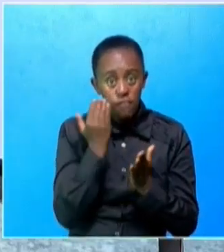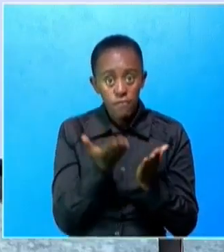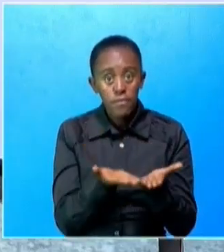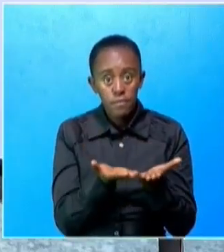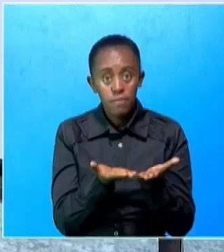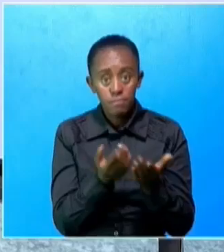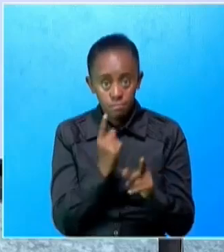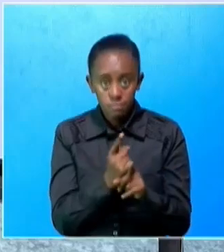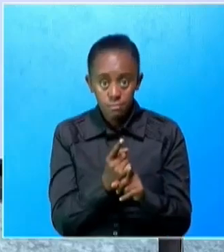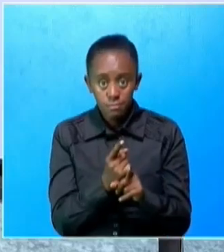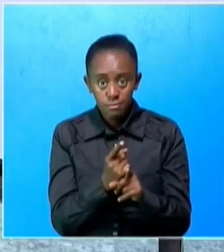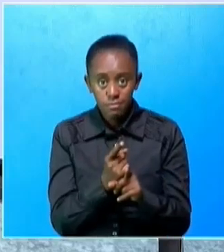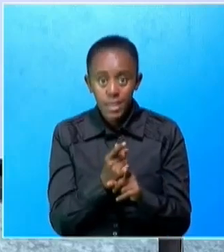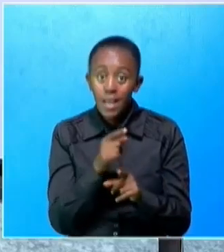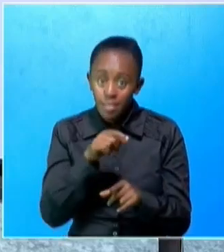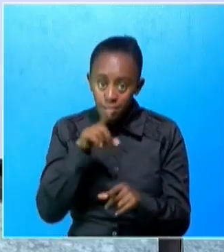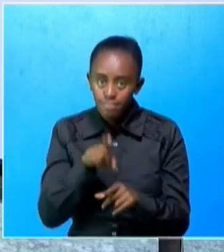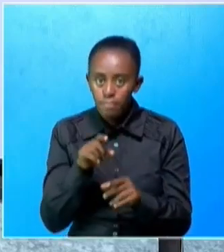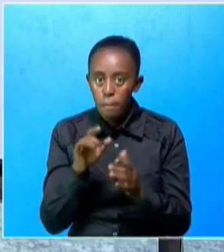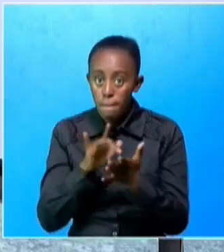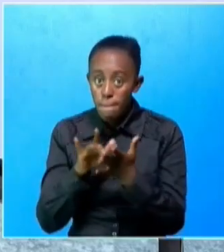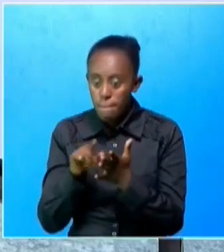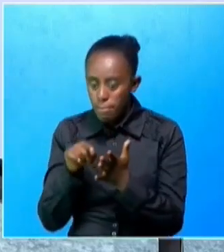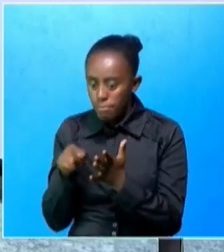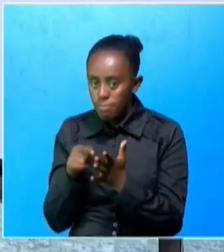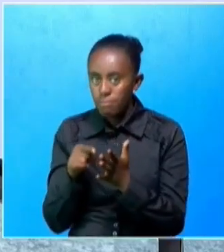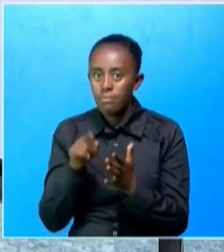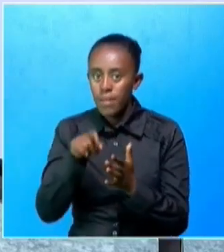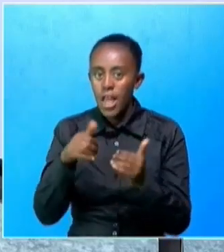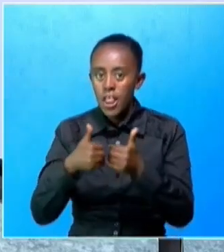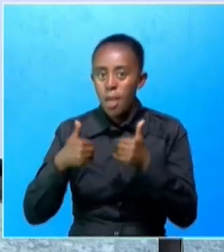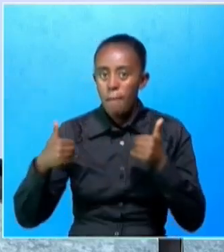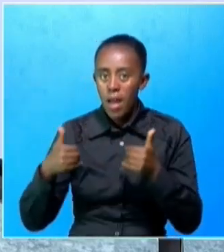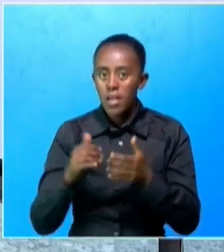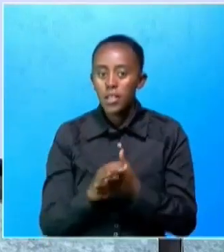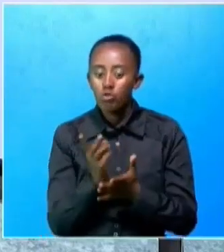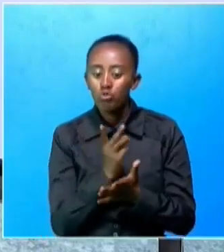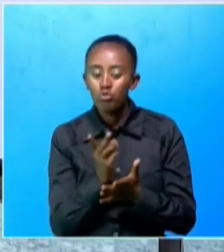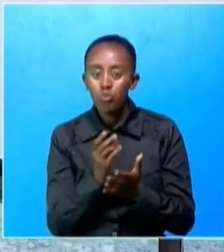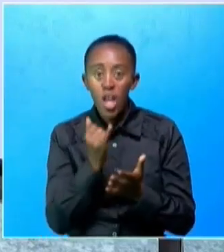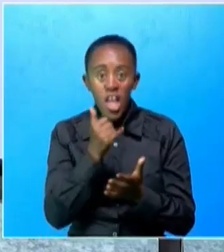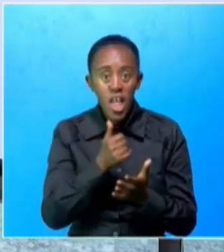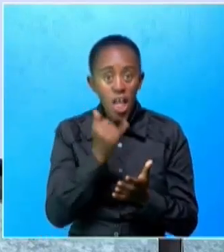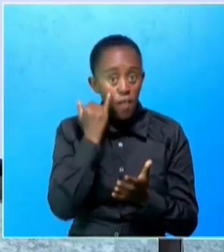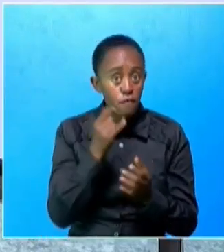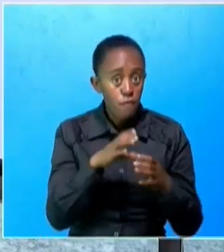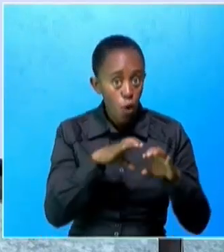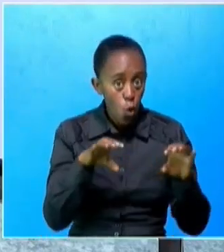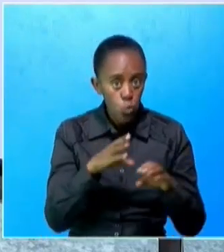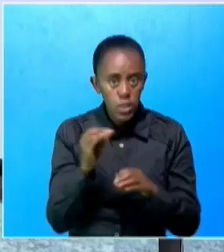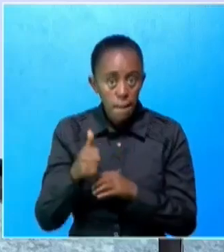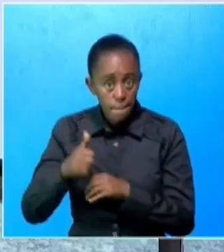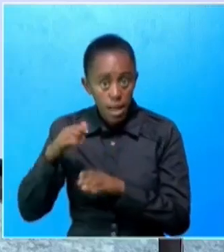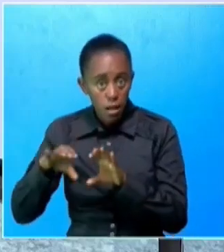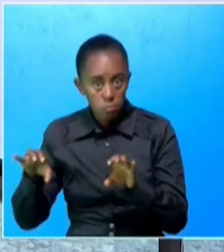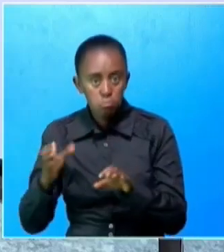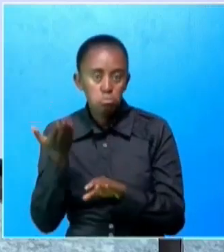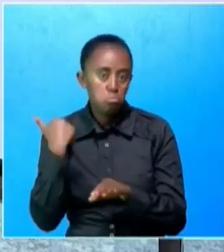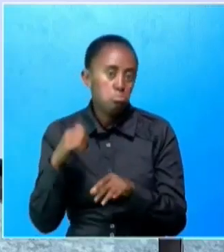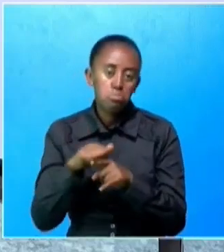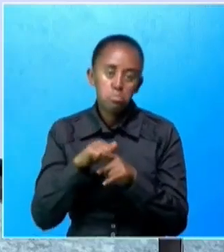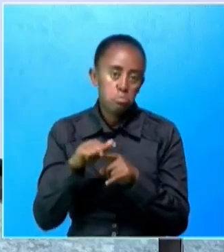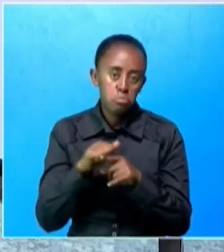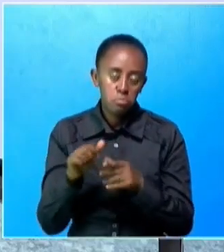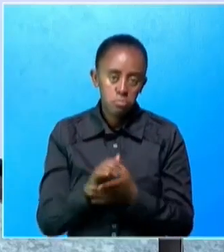right? There must be a comma so as to separate the two clauses, as we have practiced so